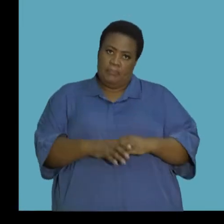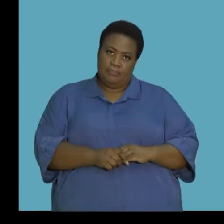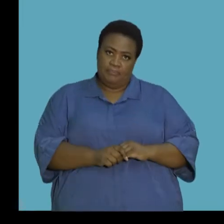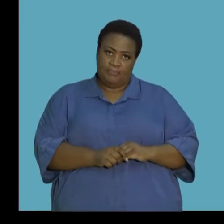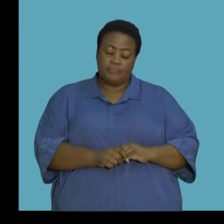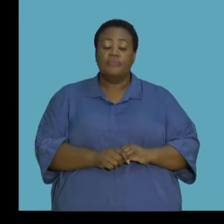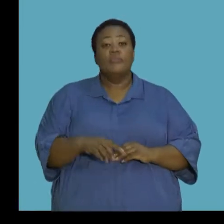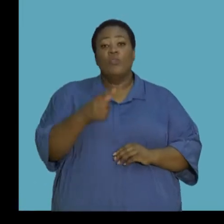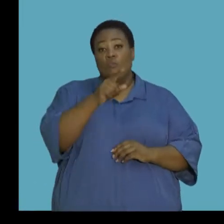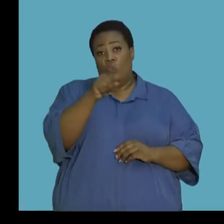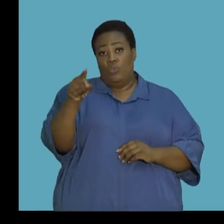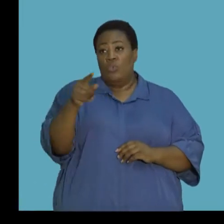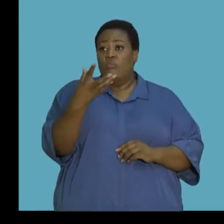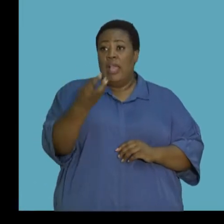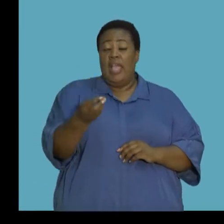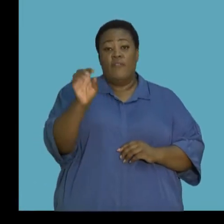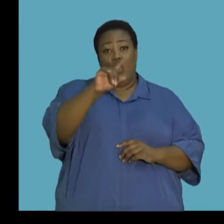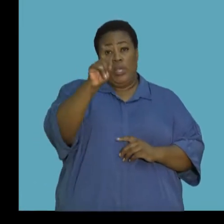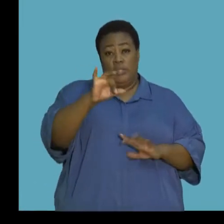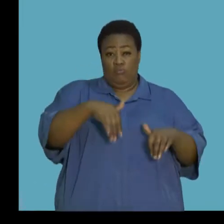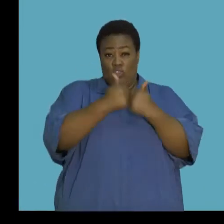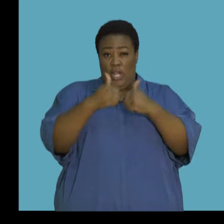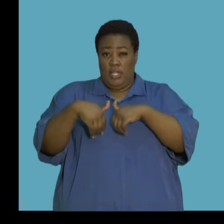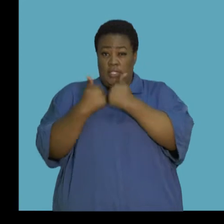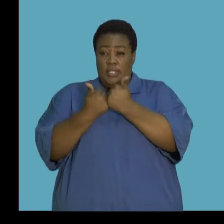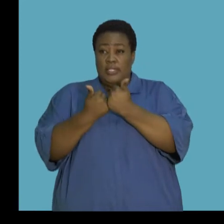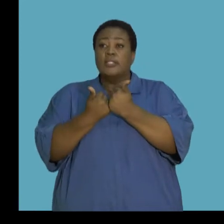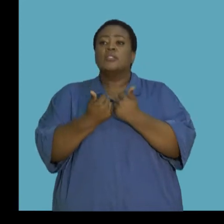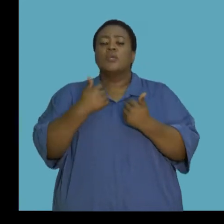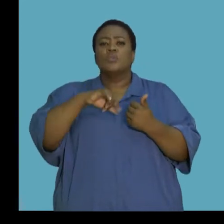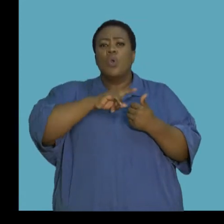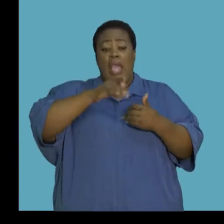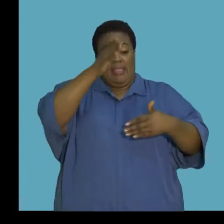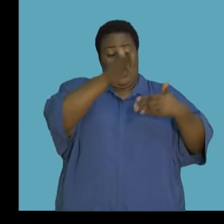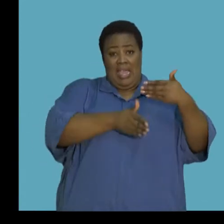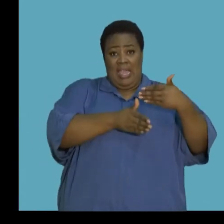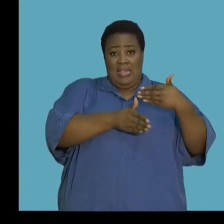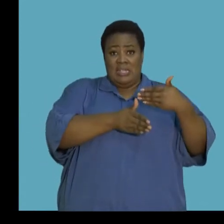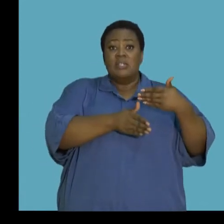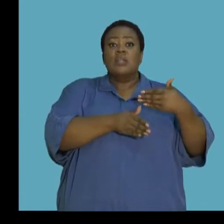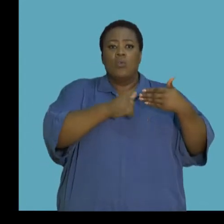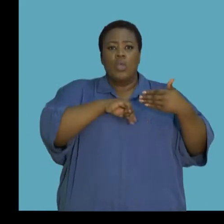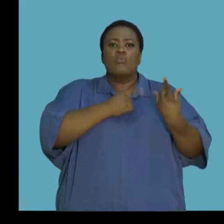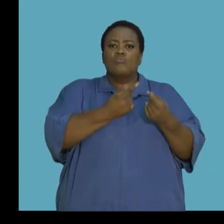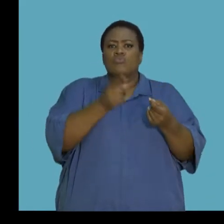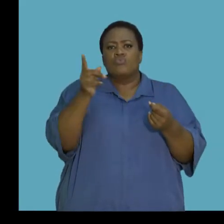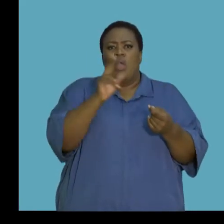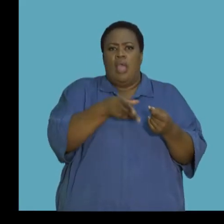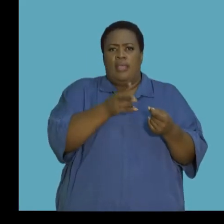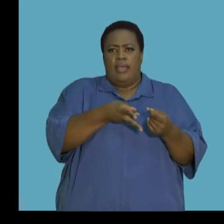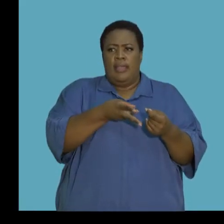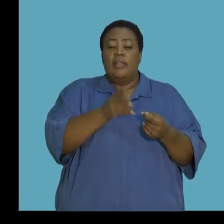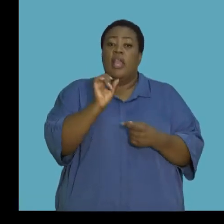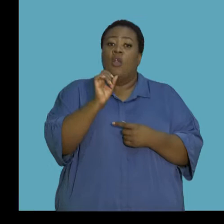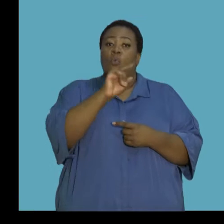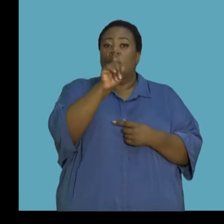So, for you, I've got a challenge question today, and we're going to look at this at some point at the end of this session. So the question is, what is